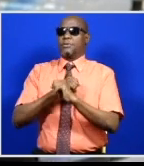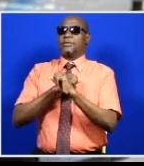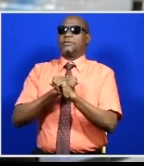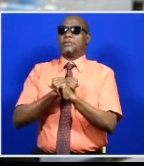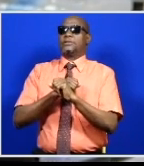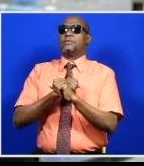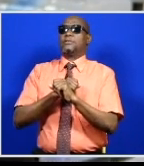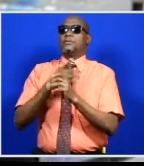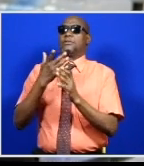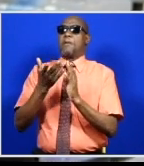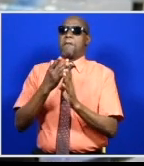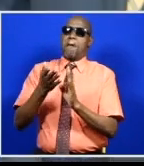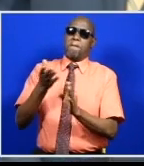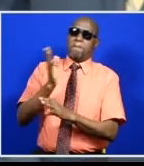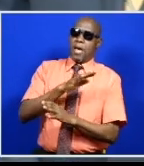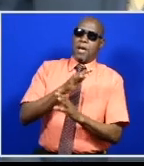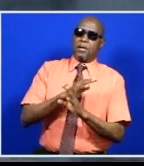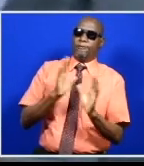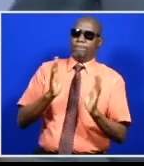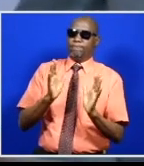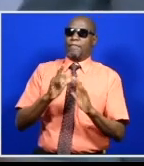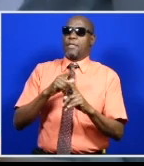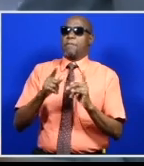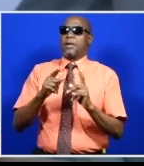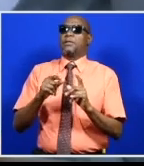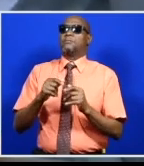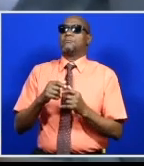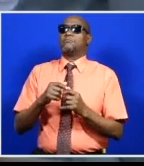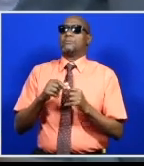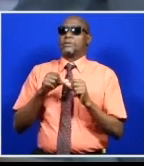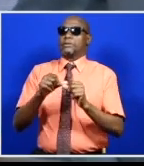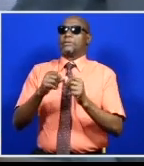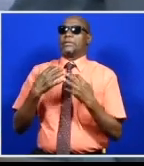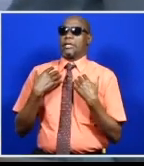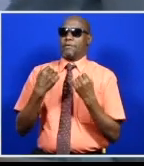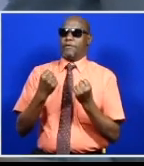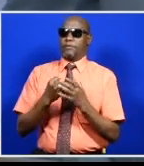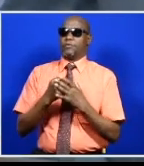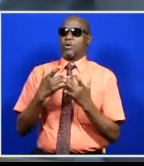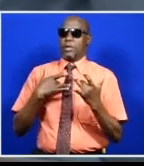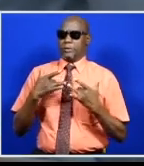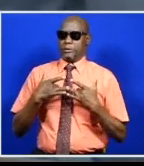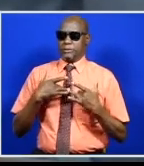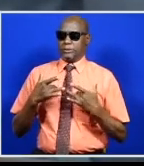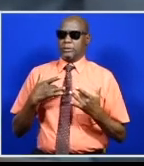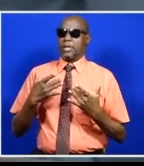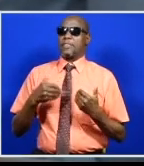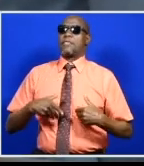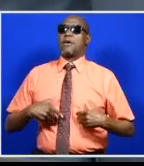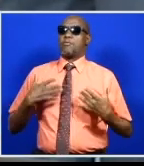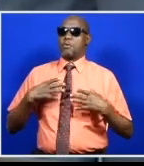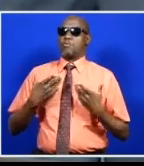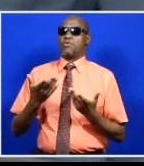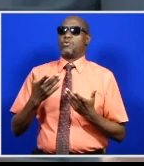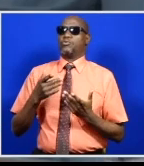relapses to ensure sustained recovery. We have a great concern over our young people who are addicted in drugs and